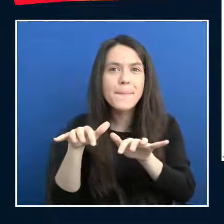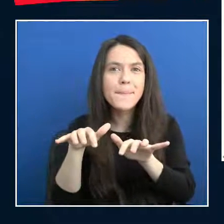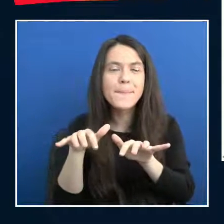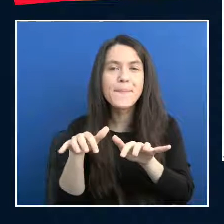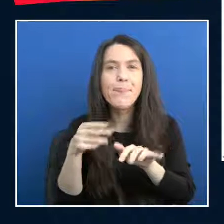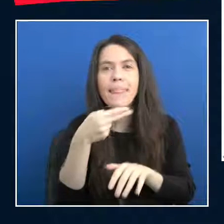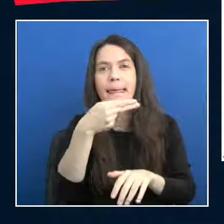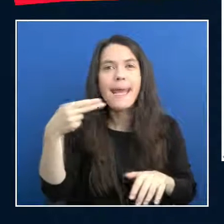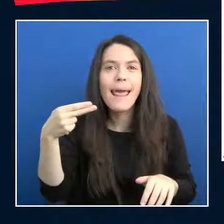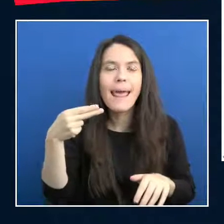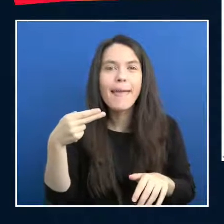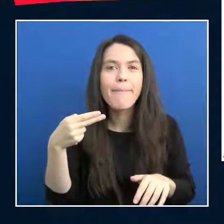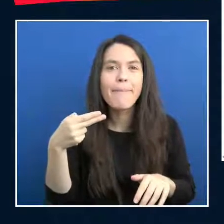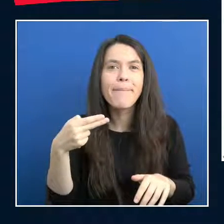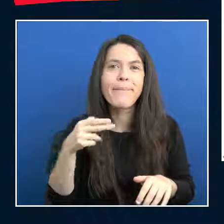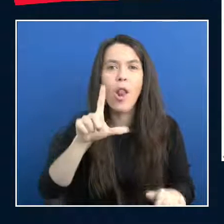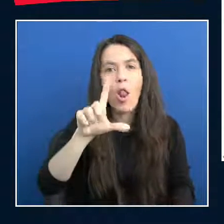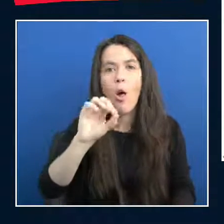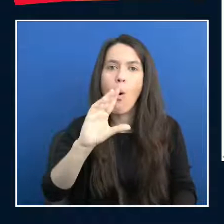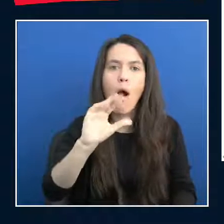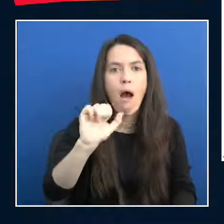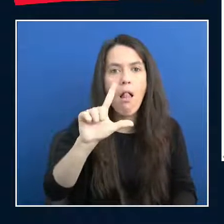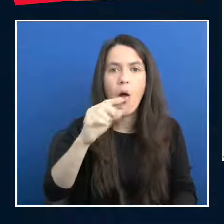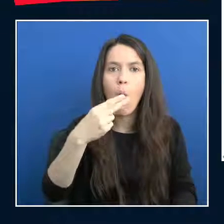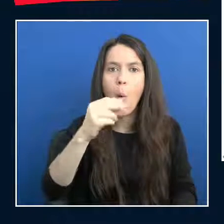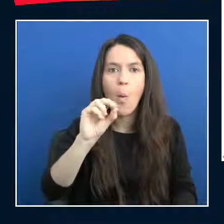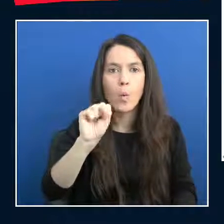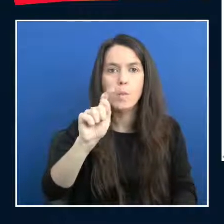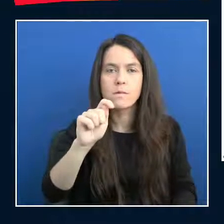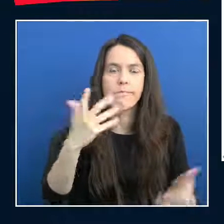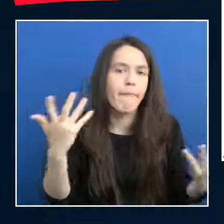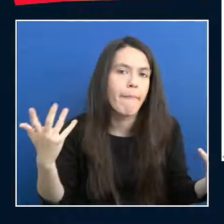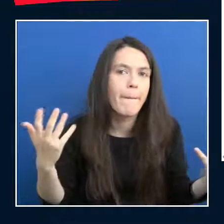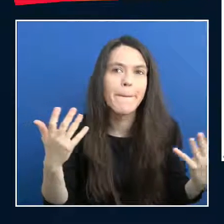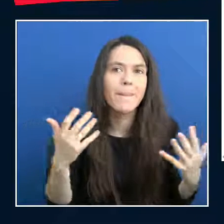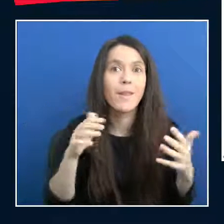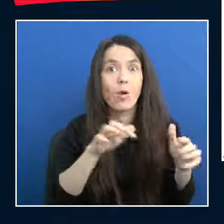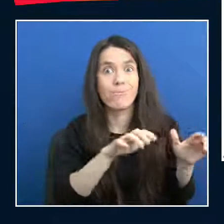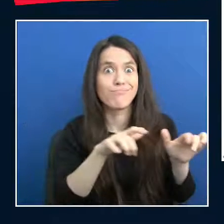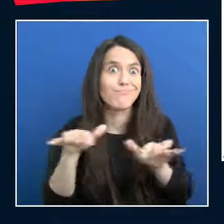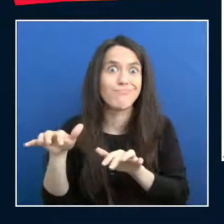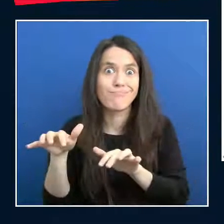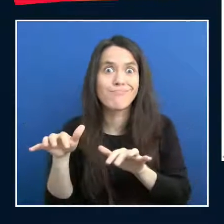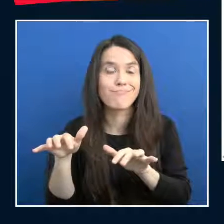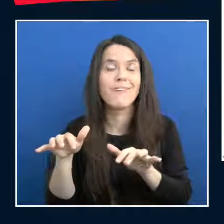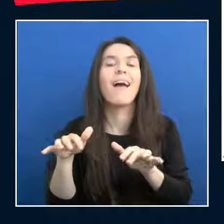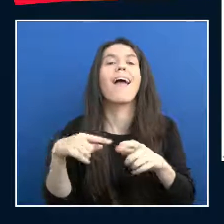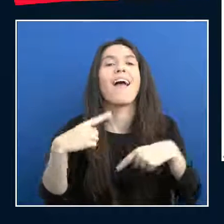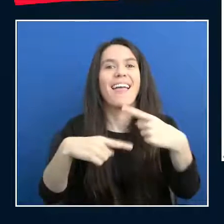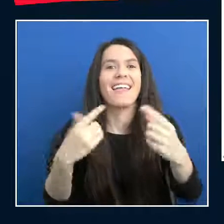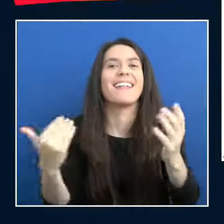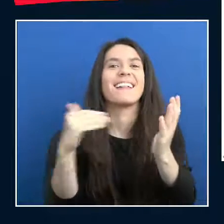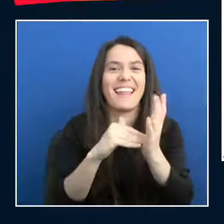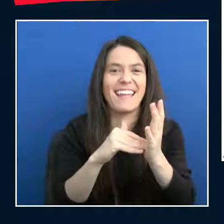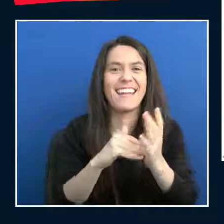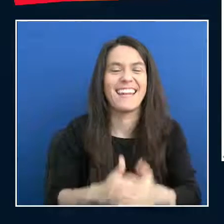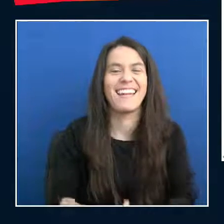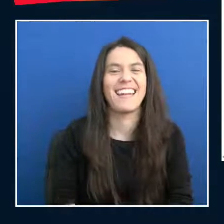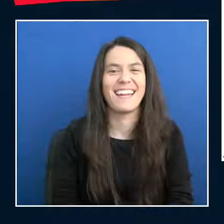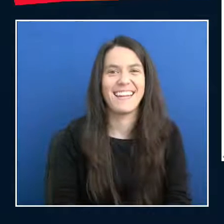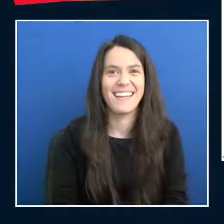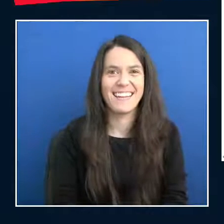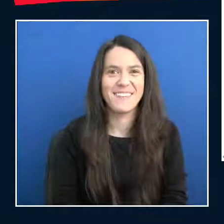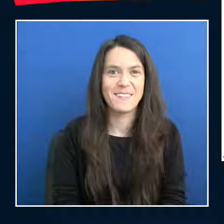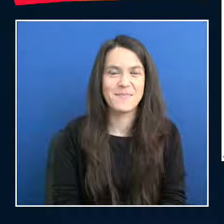like for you, it's localhost when you run it on your local host. Then you can just push it and pull it again and make whatever